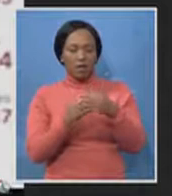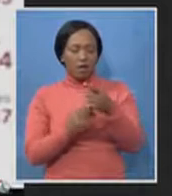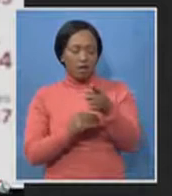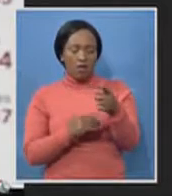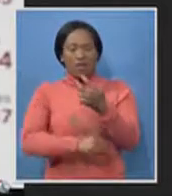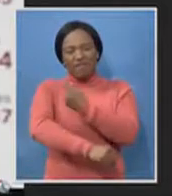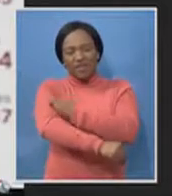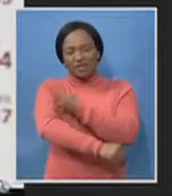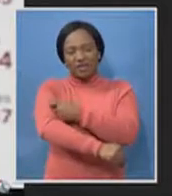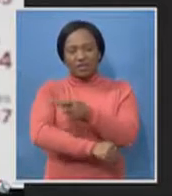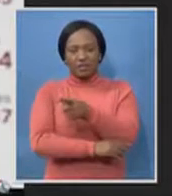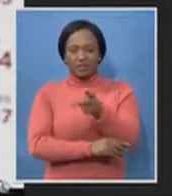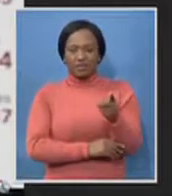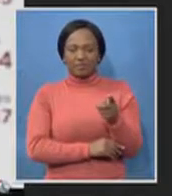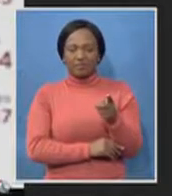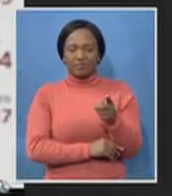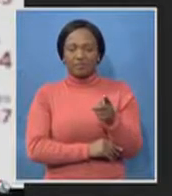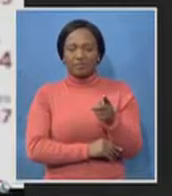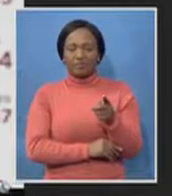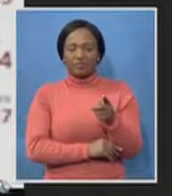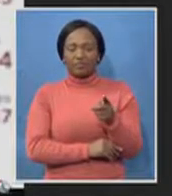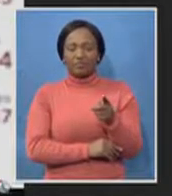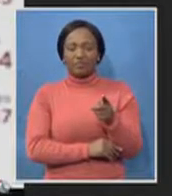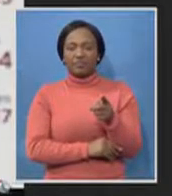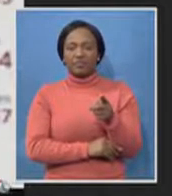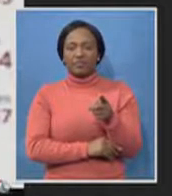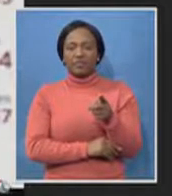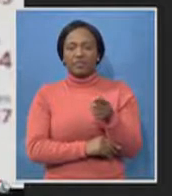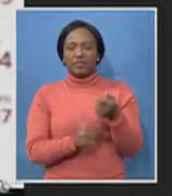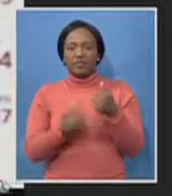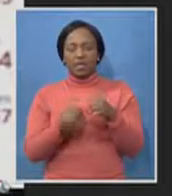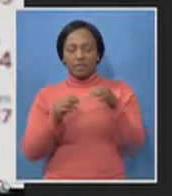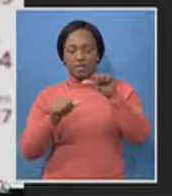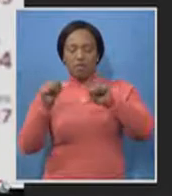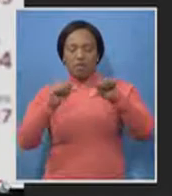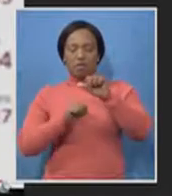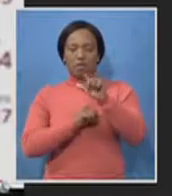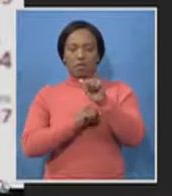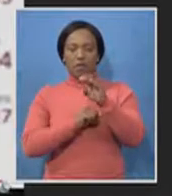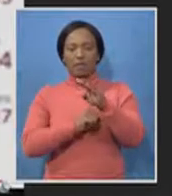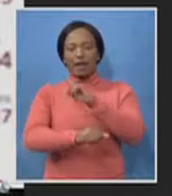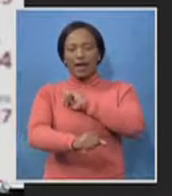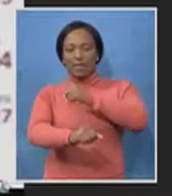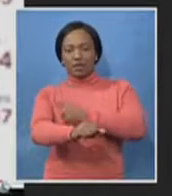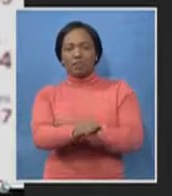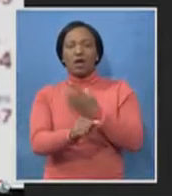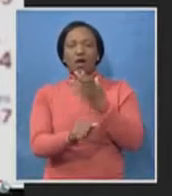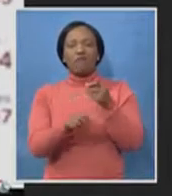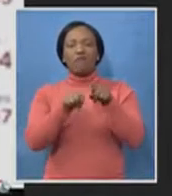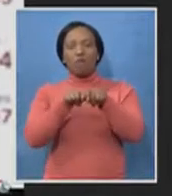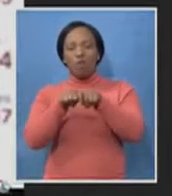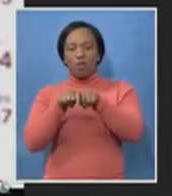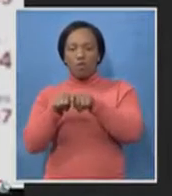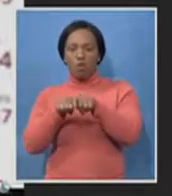is there. And also the laboratory capacity to test the vaccines, because I think that's another very important part. As a continent, we also want